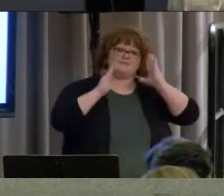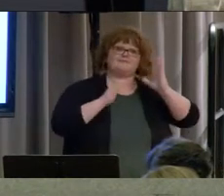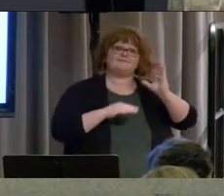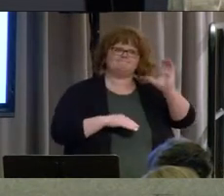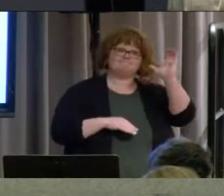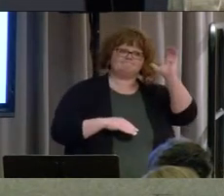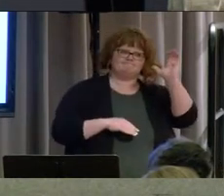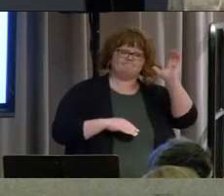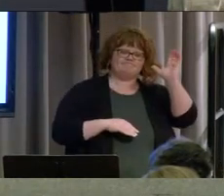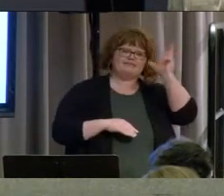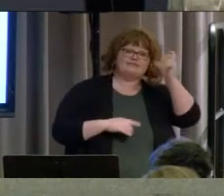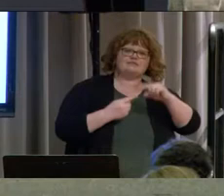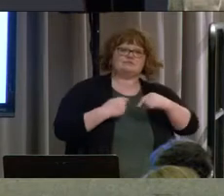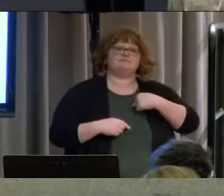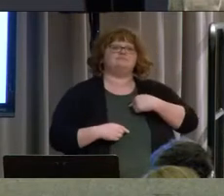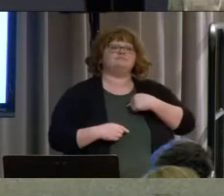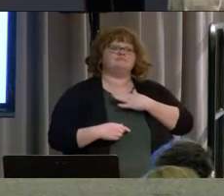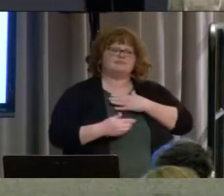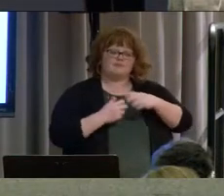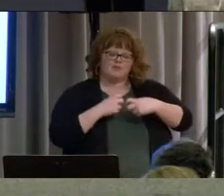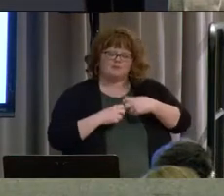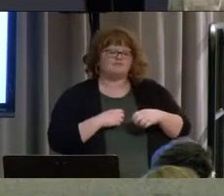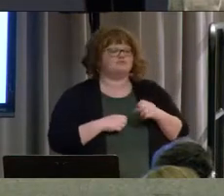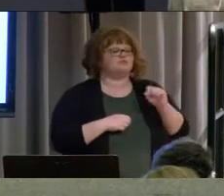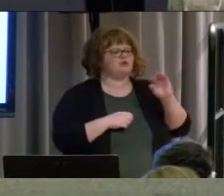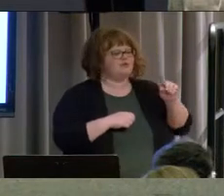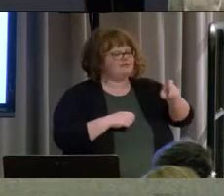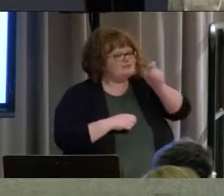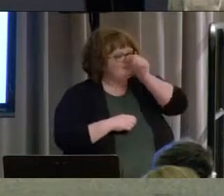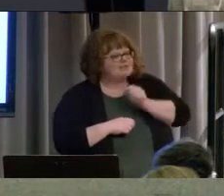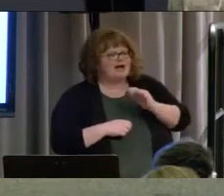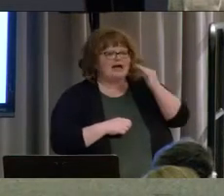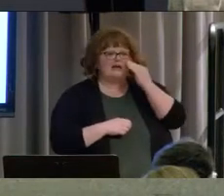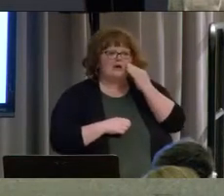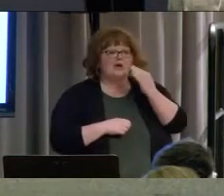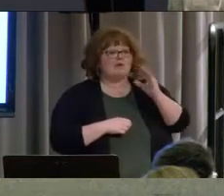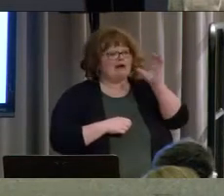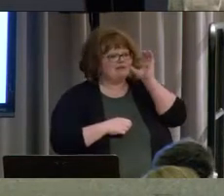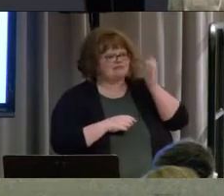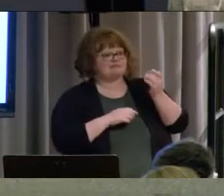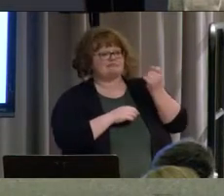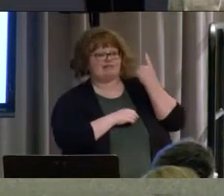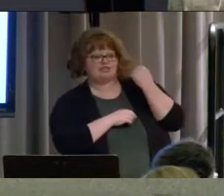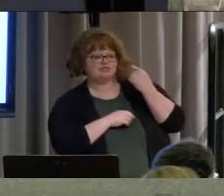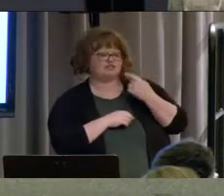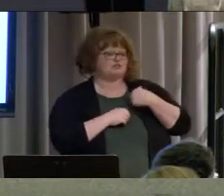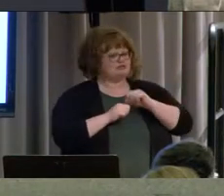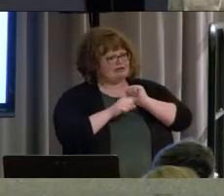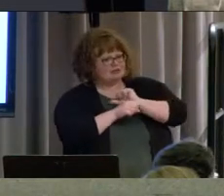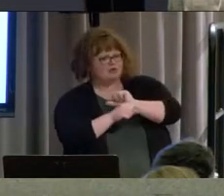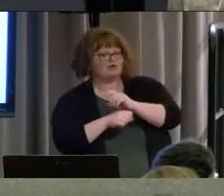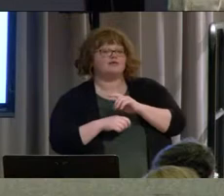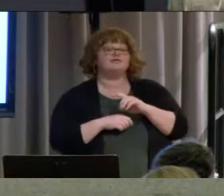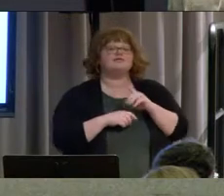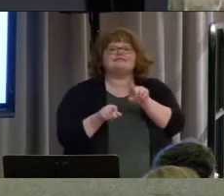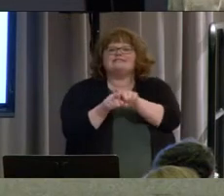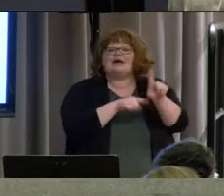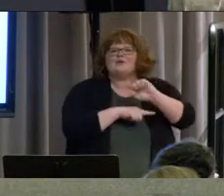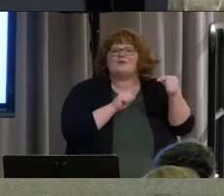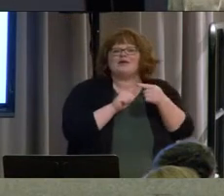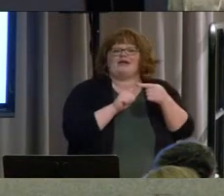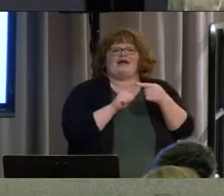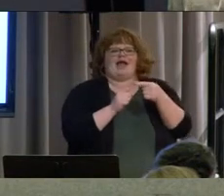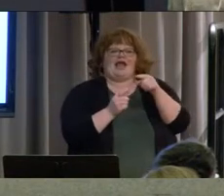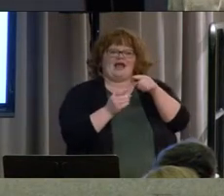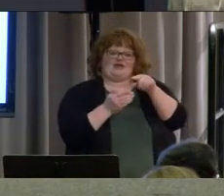know we talked about this last year and we worked on it, you know. It's like when I grade freshman papers, it's like, I told you not to use the power. Well, no, that